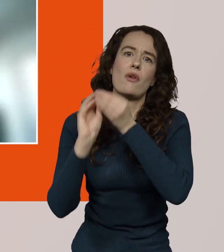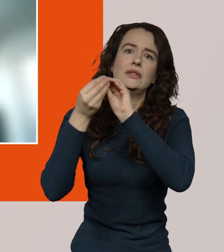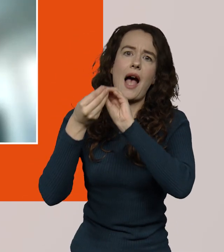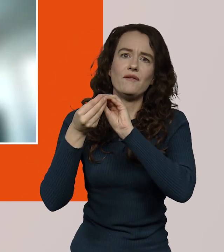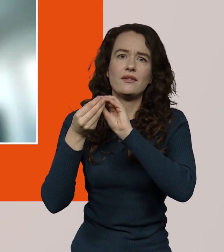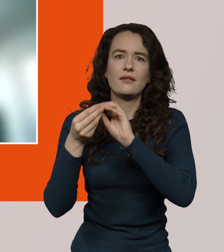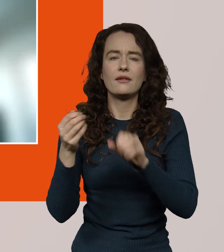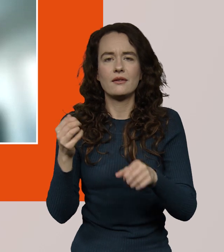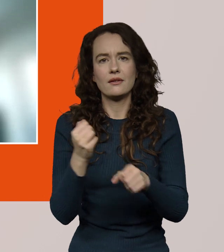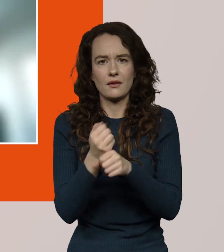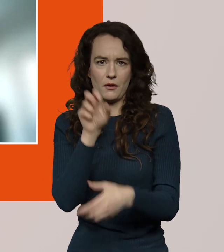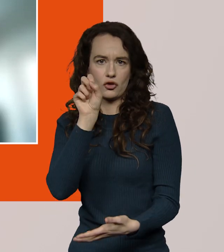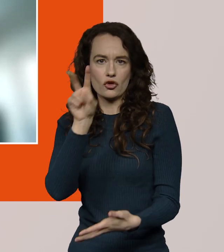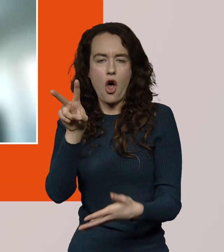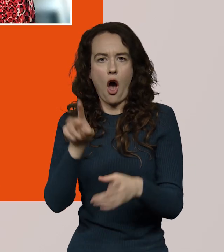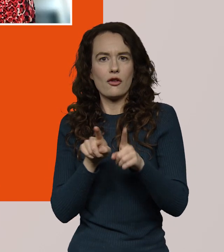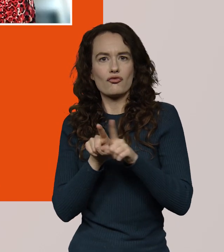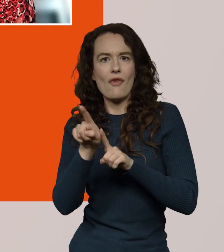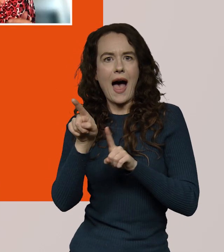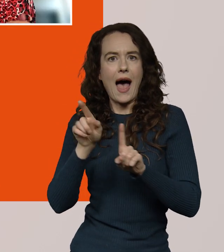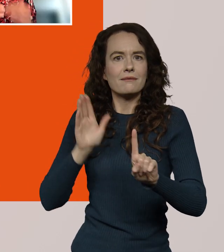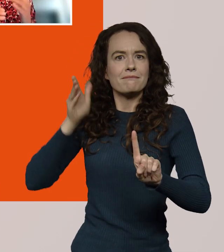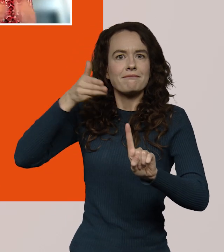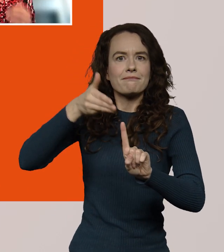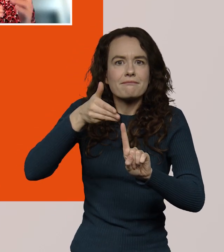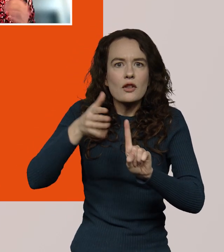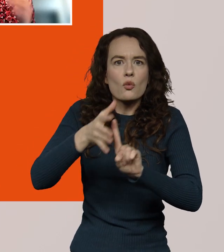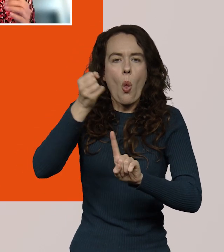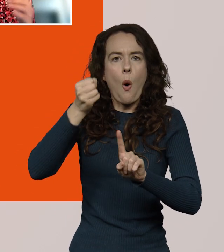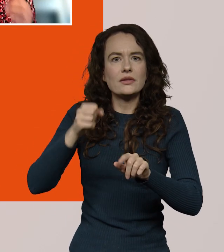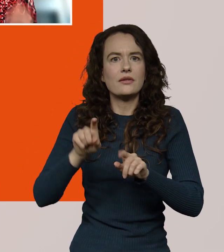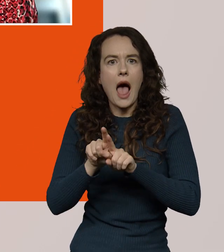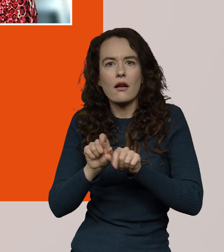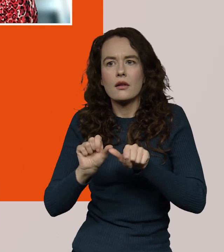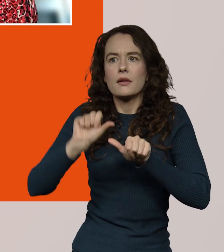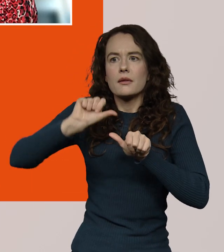what was yours? Mine says emotion dance.